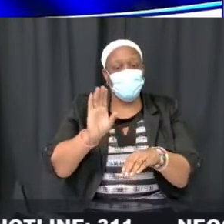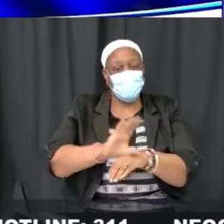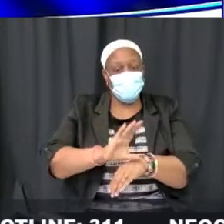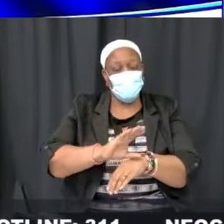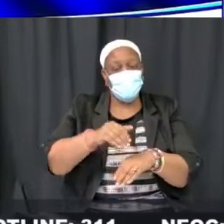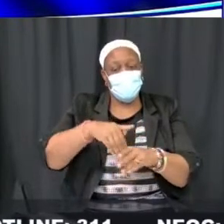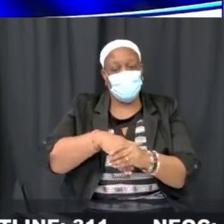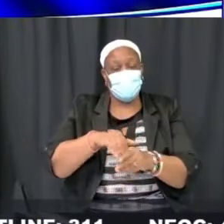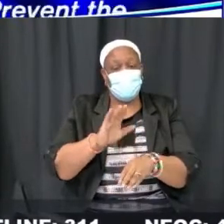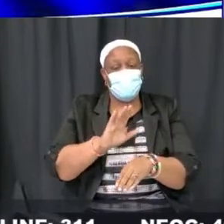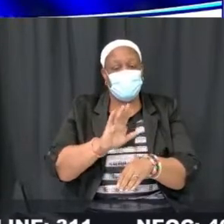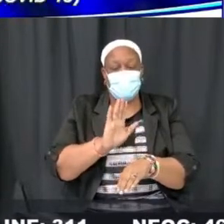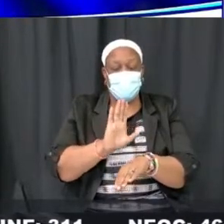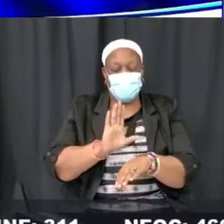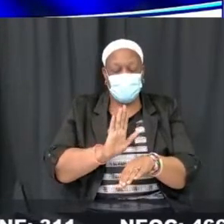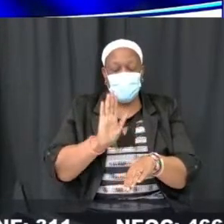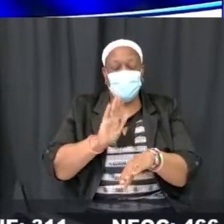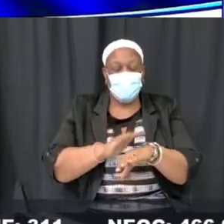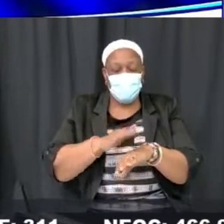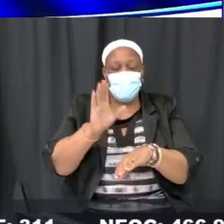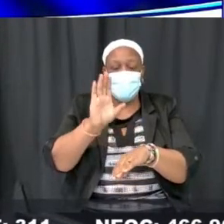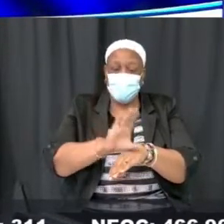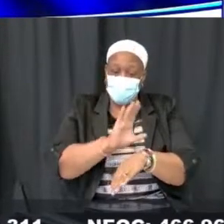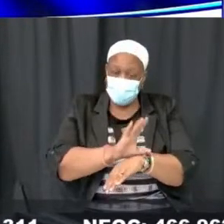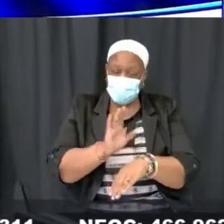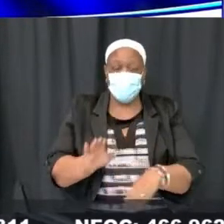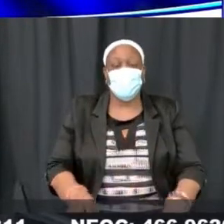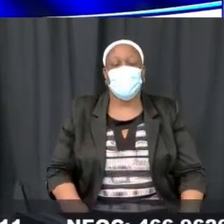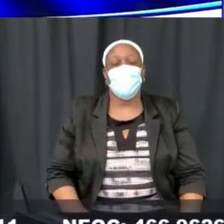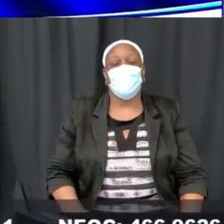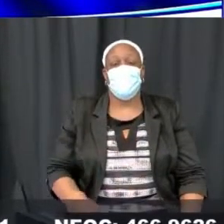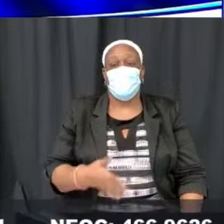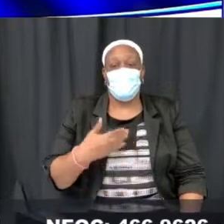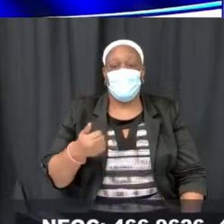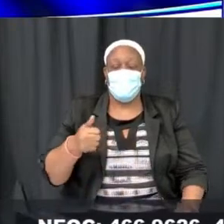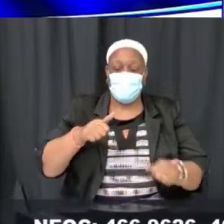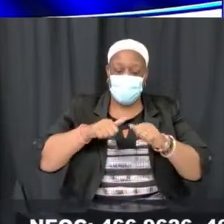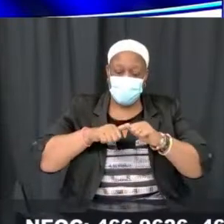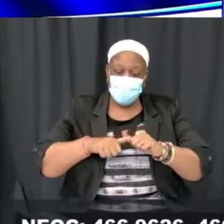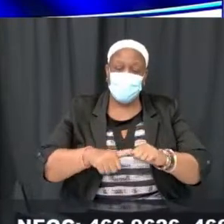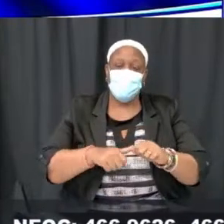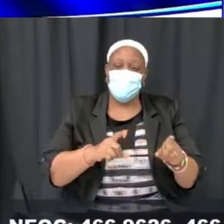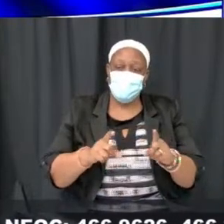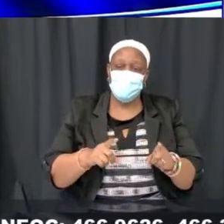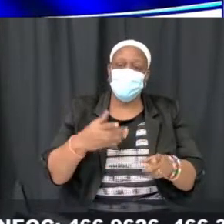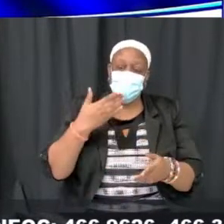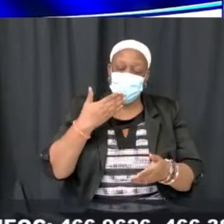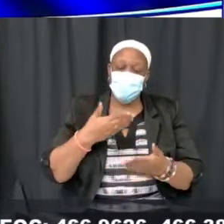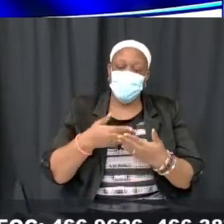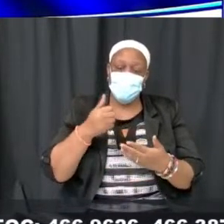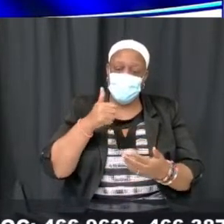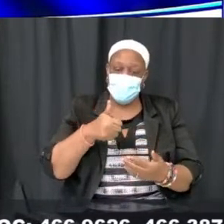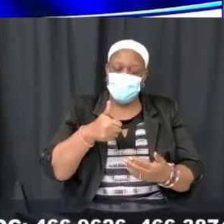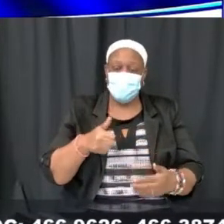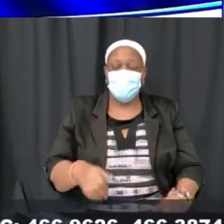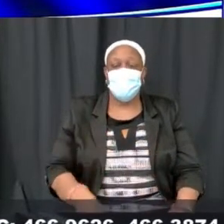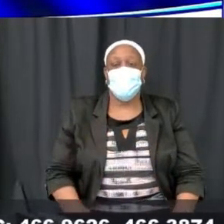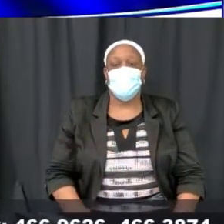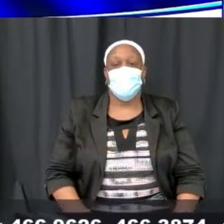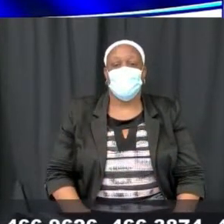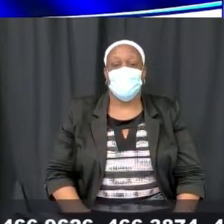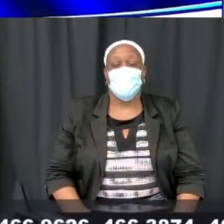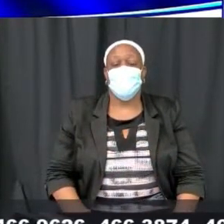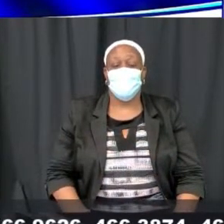we can actually advocate for, but for them to continue doing what they were doing. We also look at the education